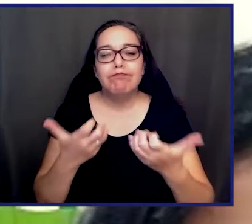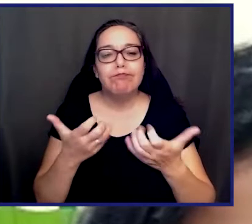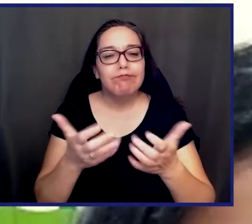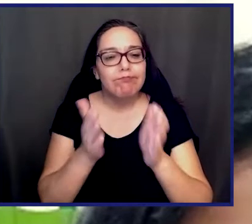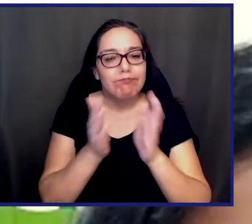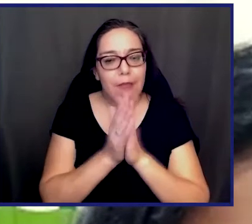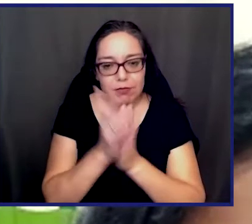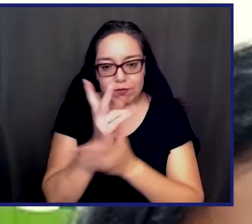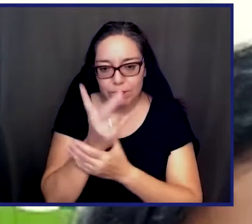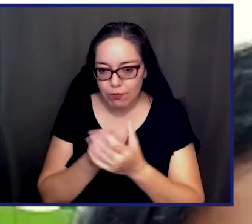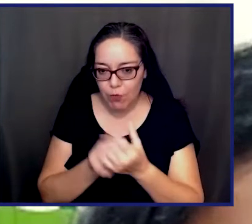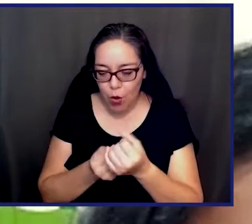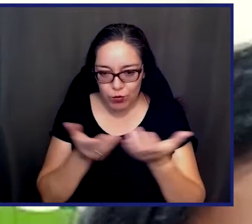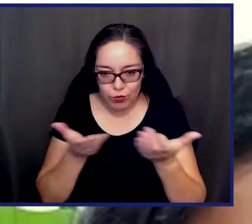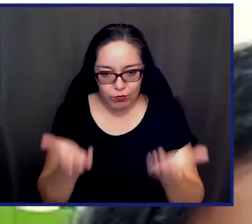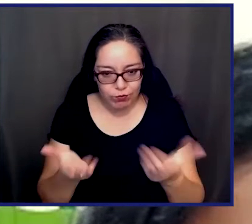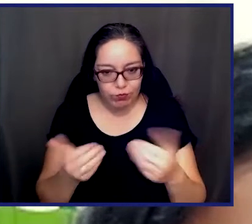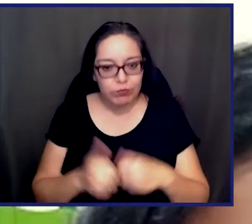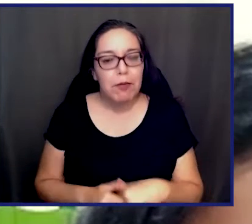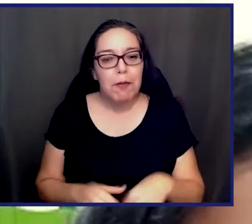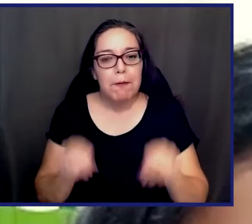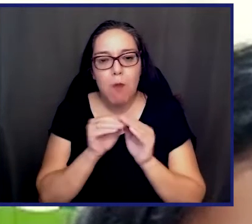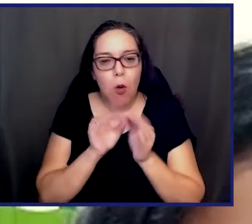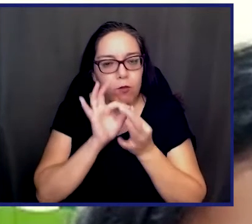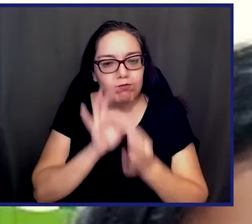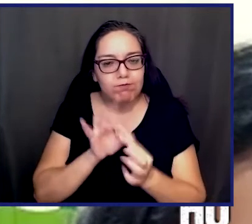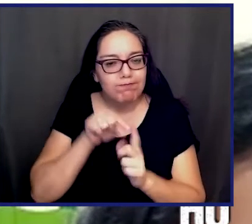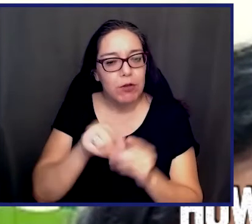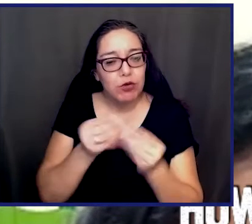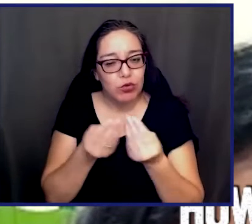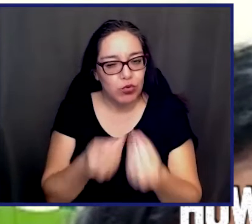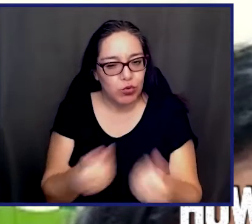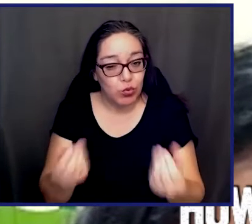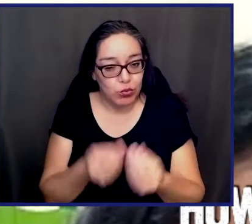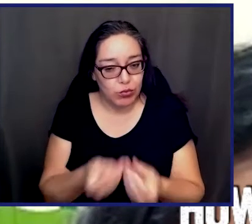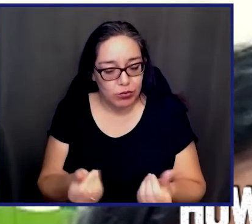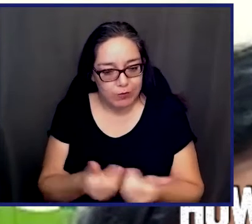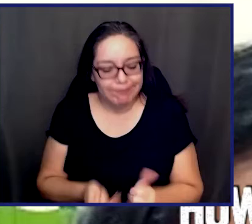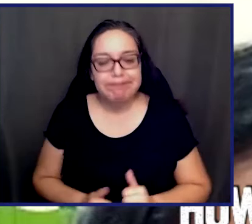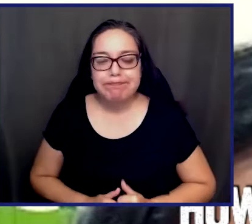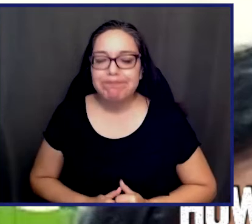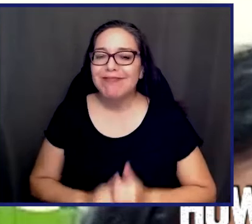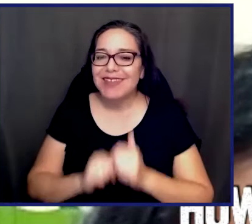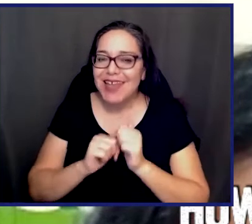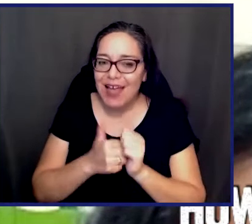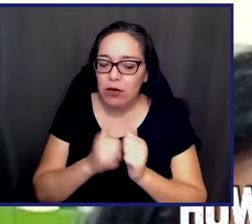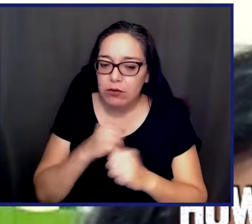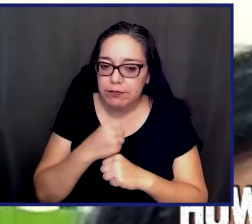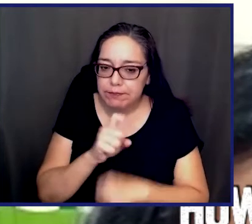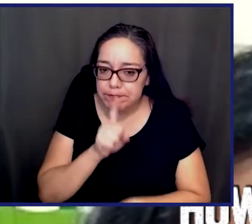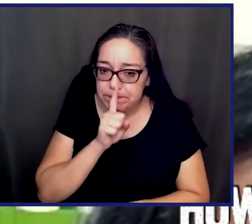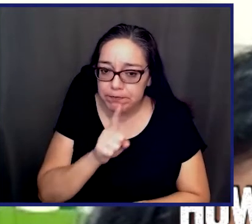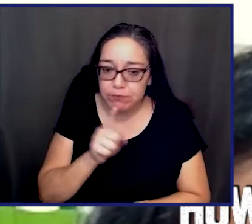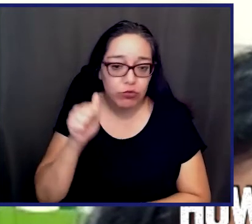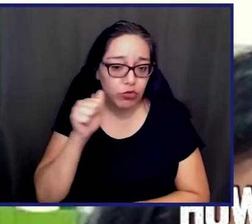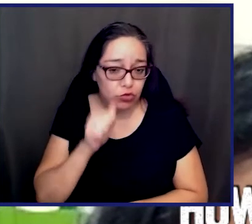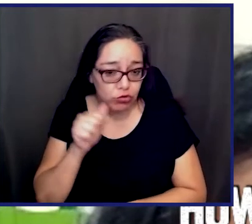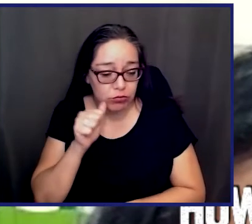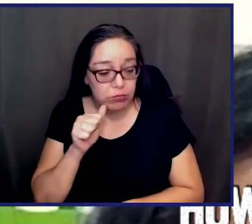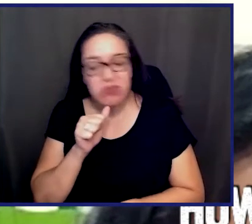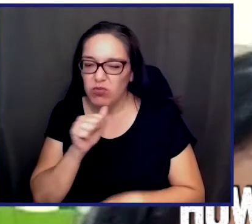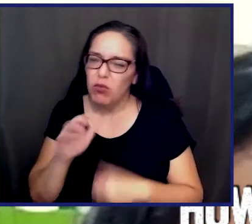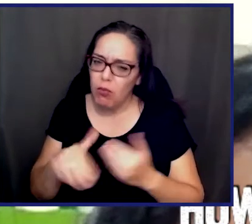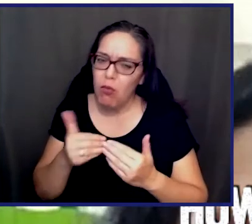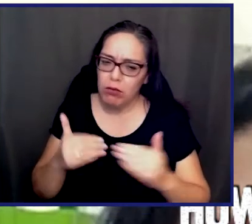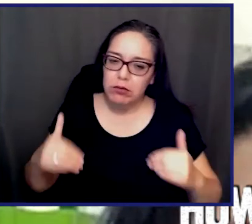So I want to ask both of you more about these solutions. How can we ensure that girls and all